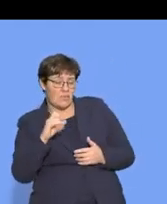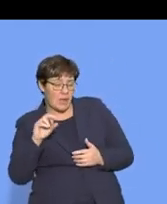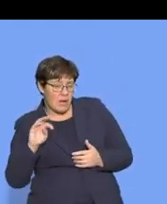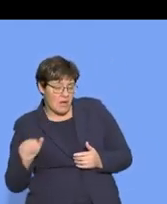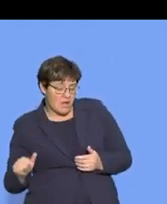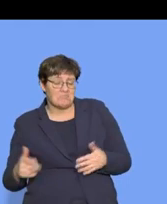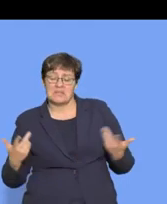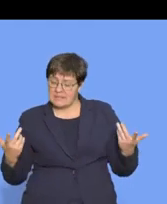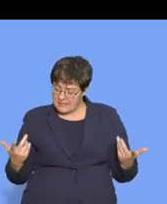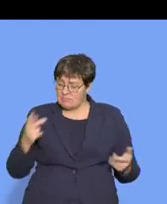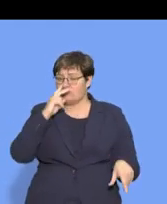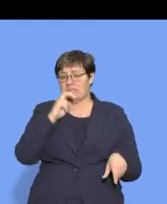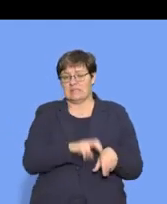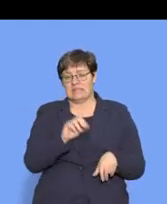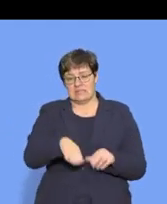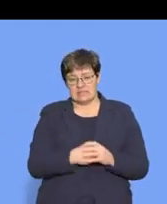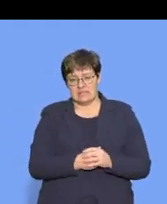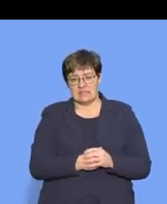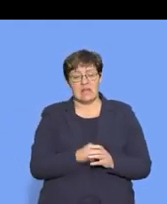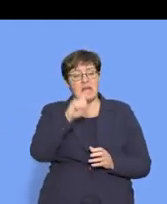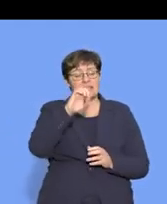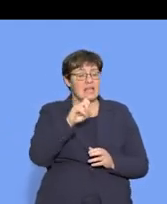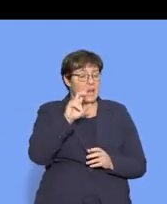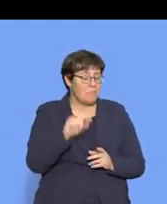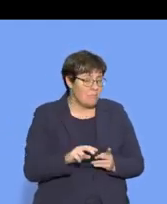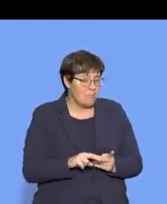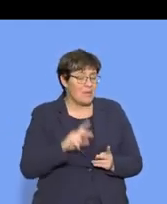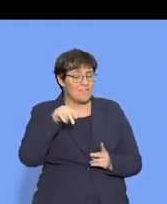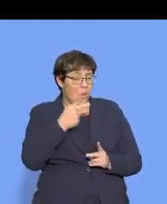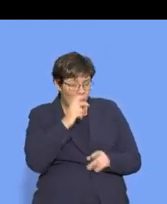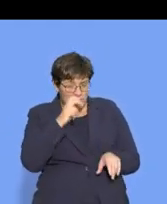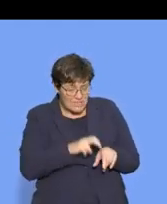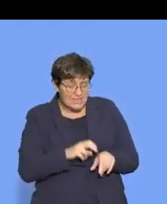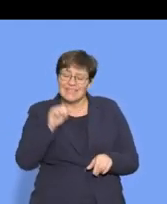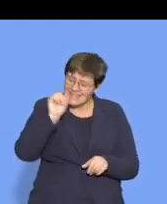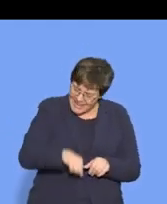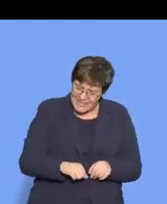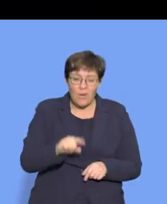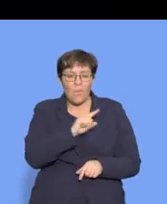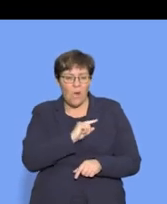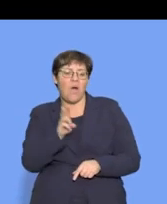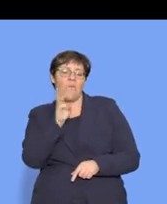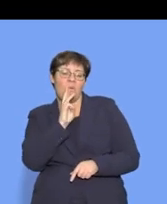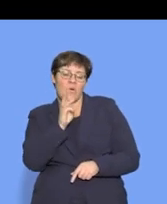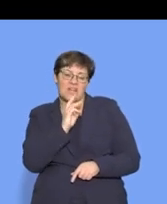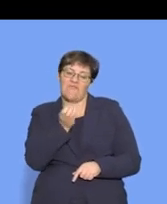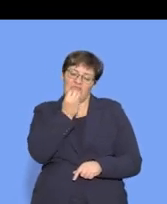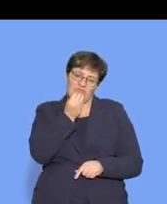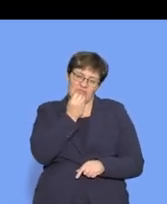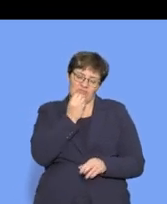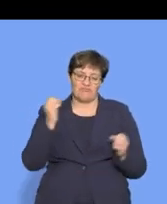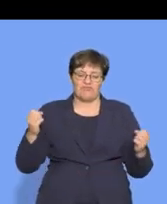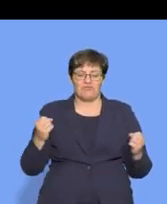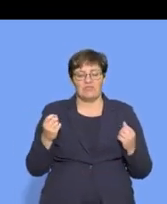sclerenchyma? Yes, it will. Will it need xylem and phloem? Most definitely, because xylem and phloem do the